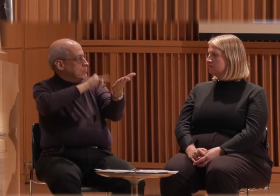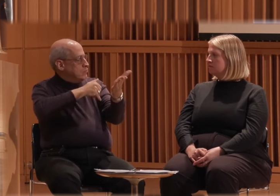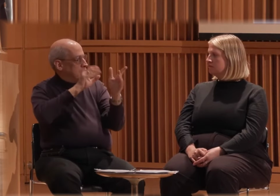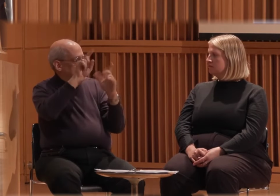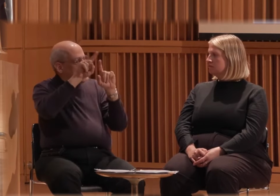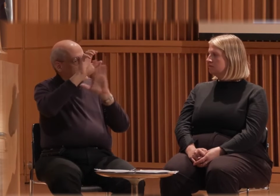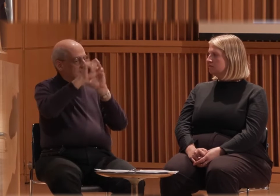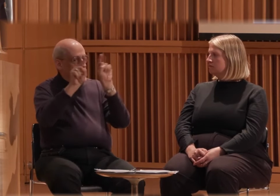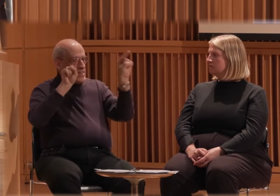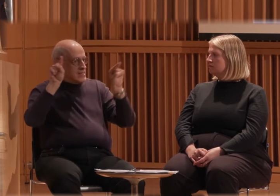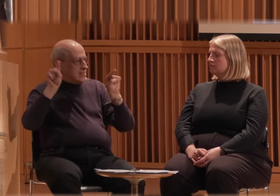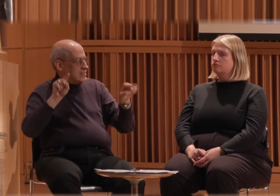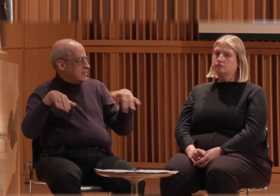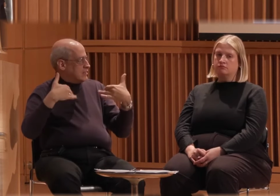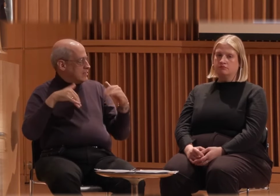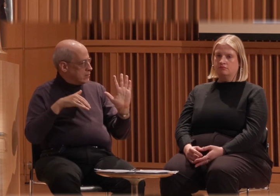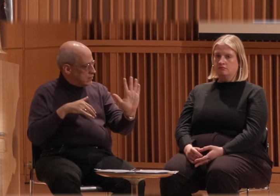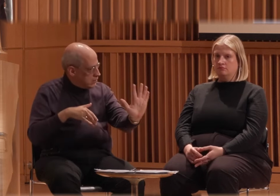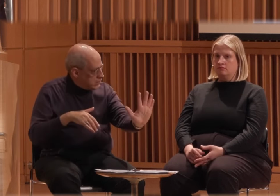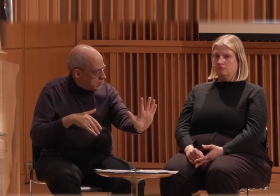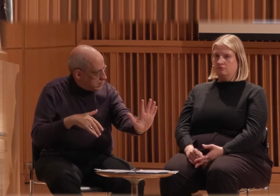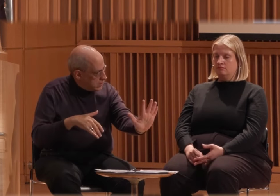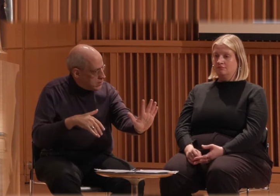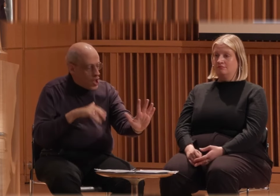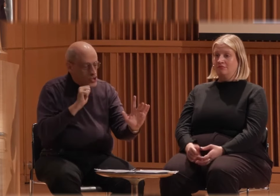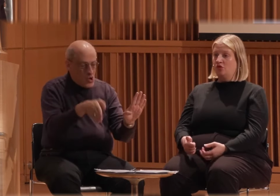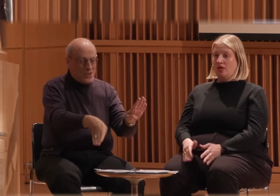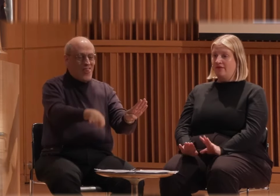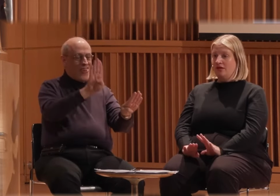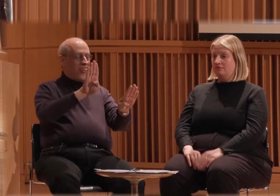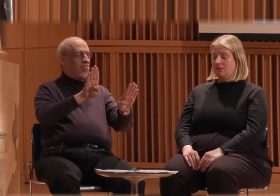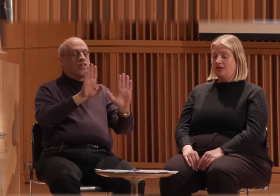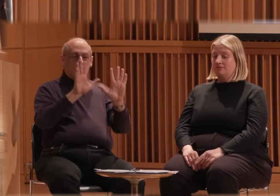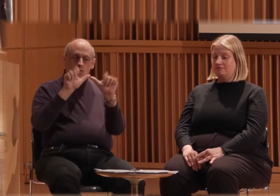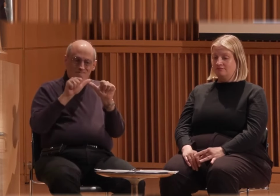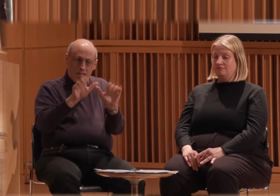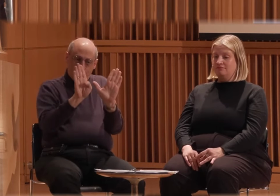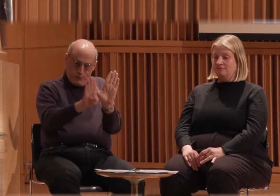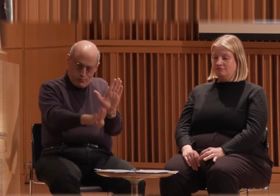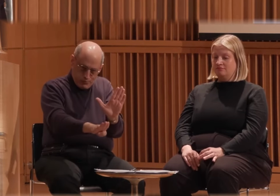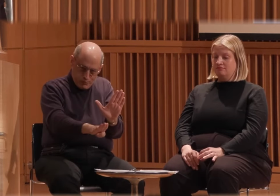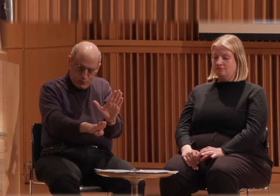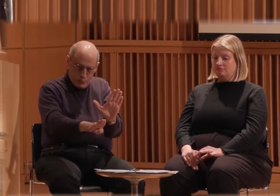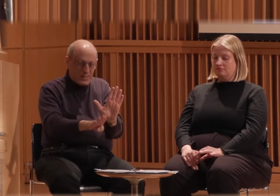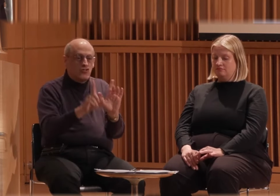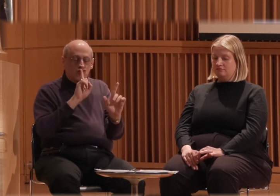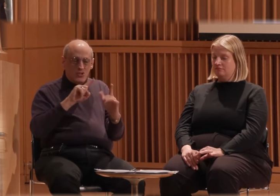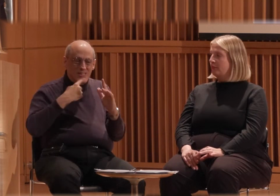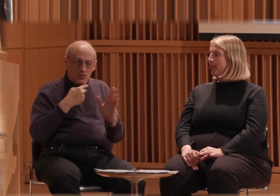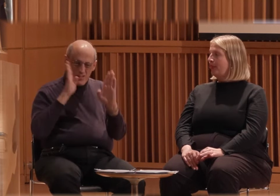So that's what I would say, is don't take your foot off the gas pedal is in some ways glib, but it's also